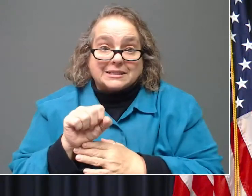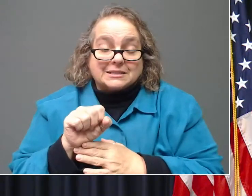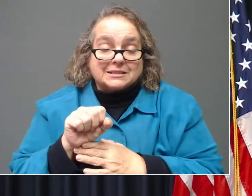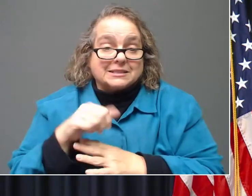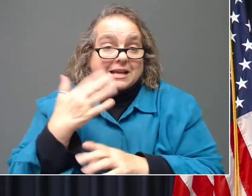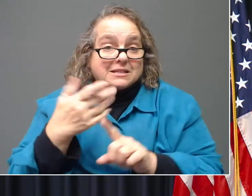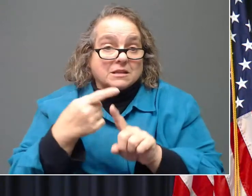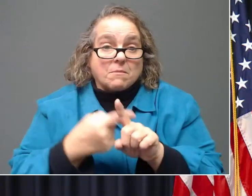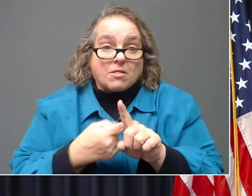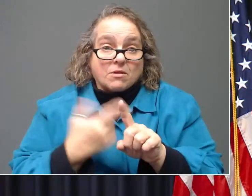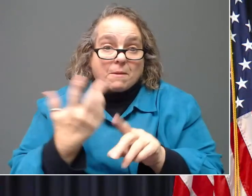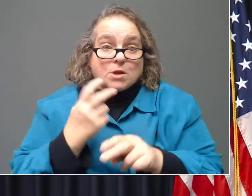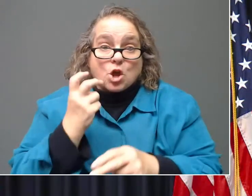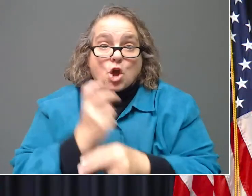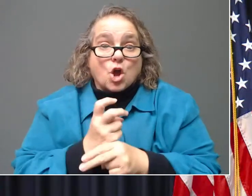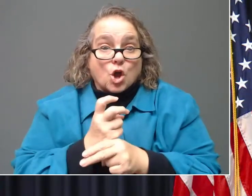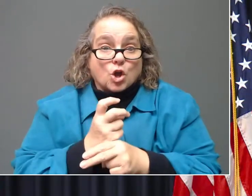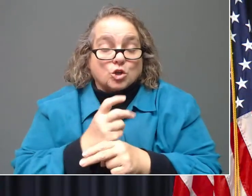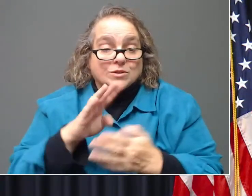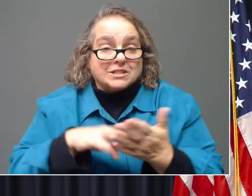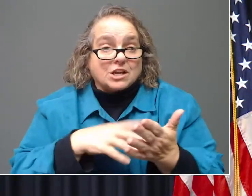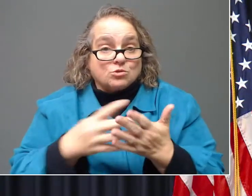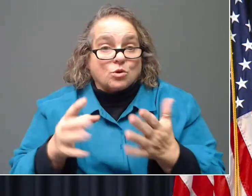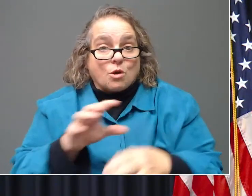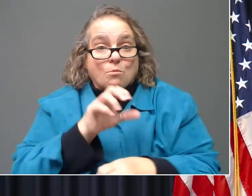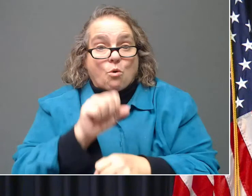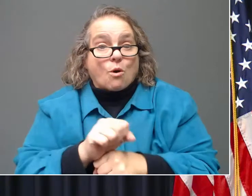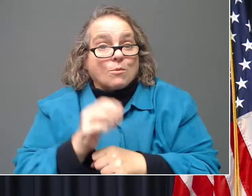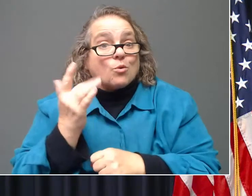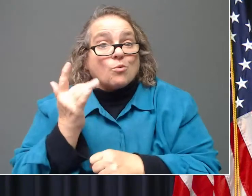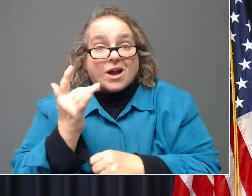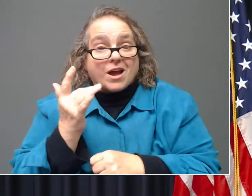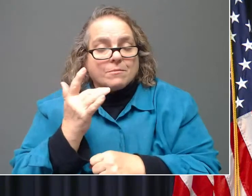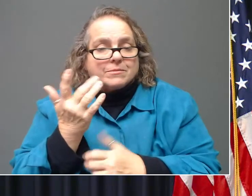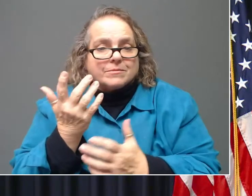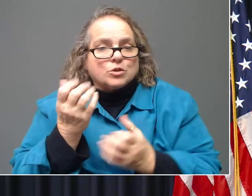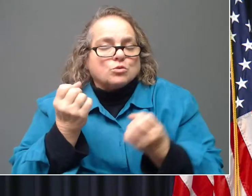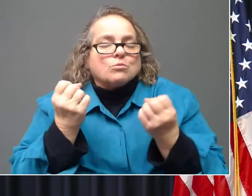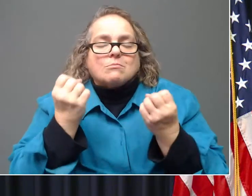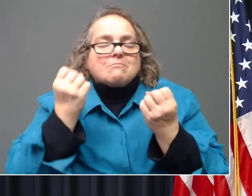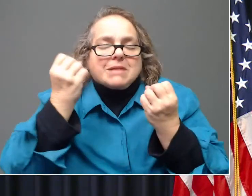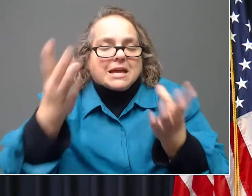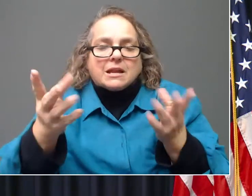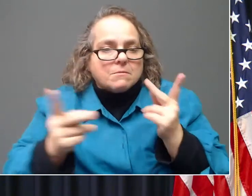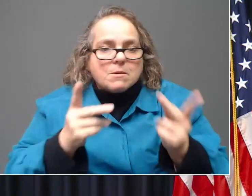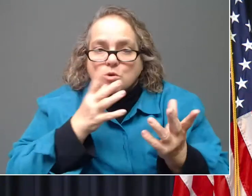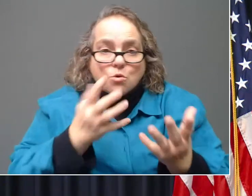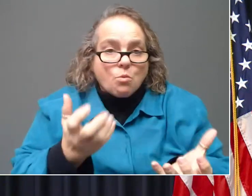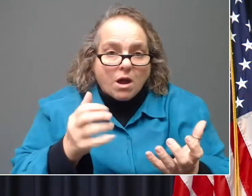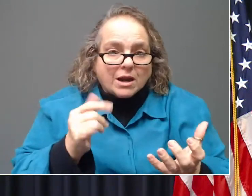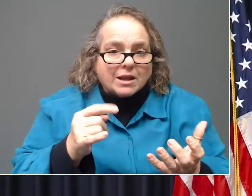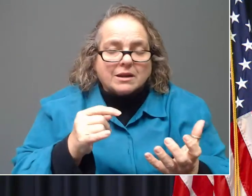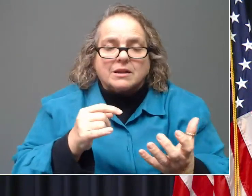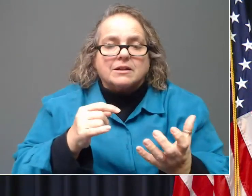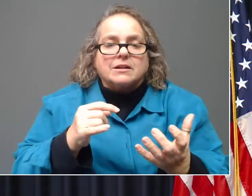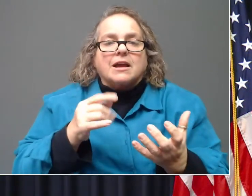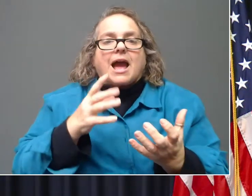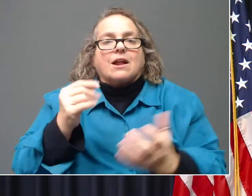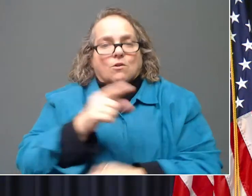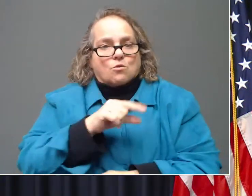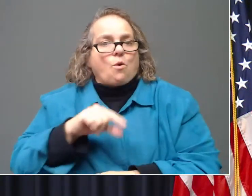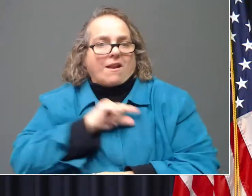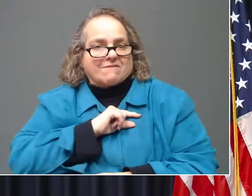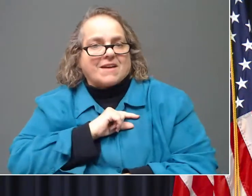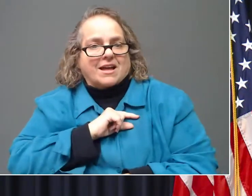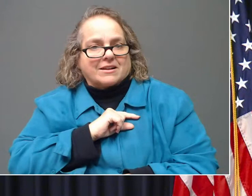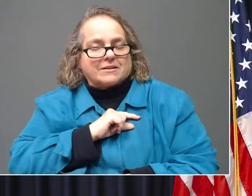be hard to schedule an appointment just because there are so many folks that are out there that want it and that qualify. Karen